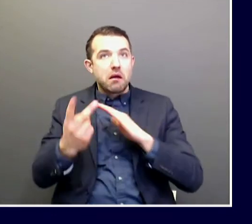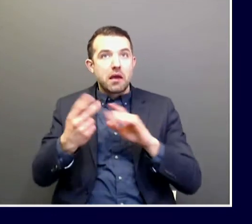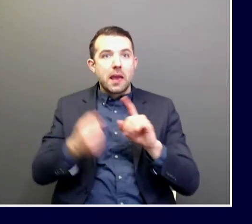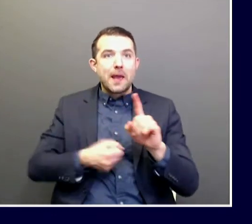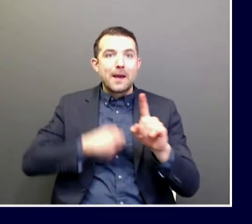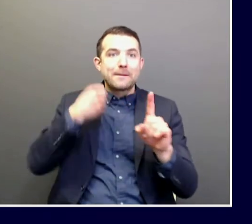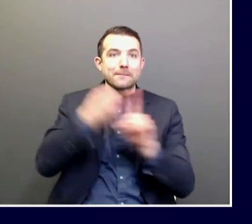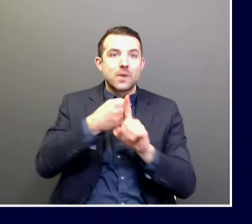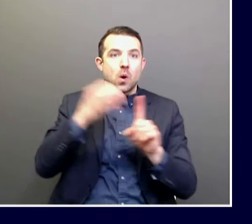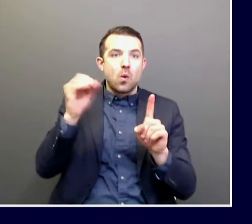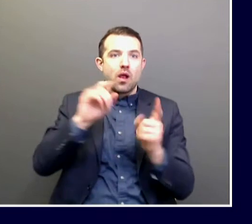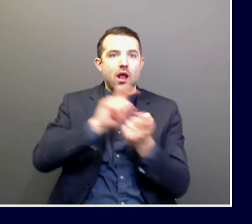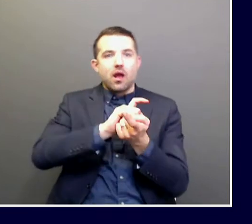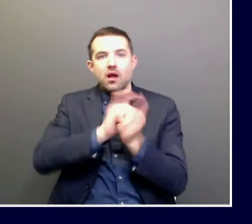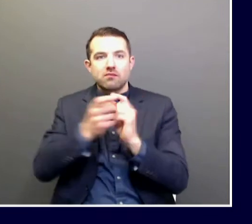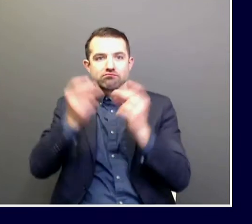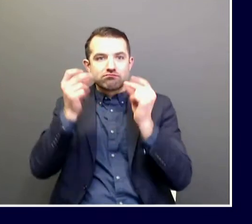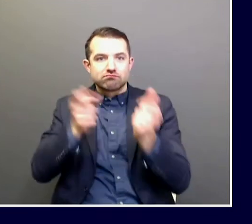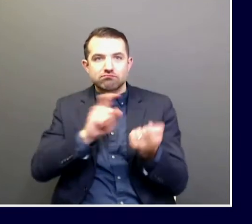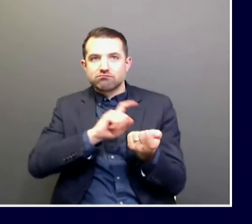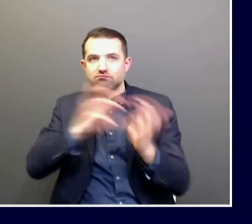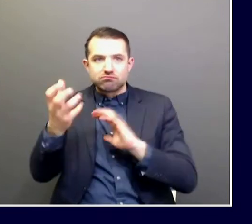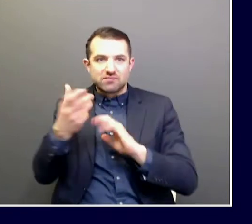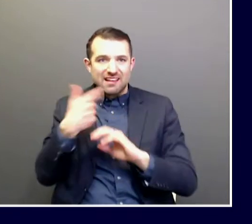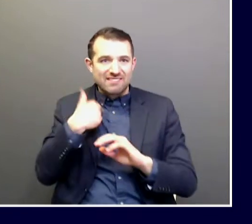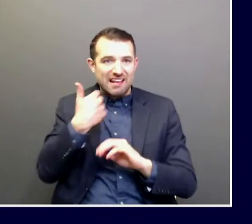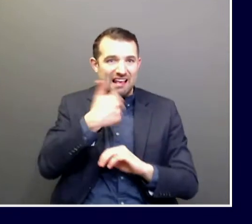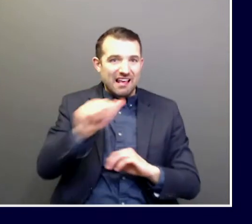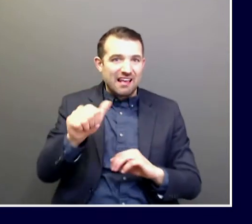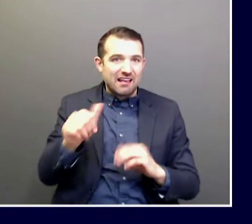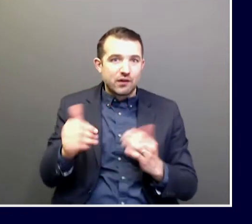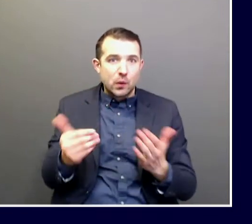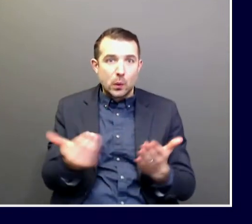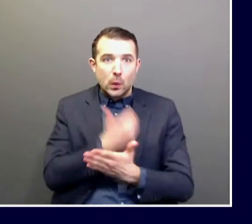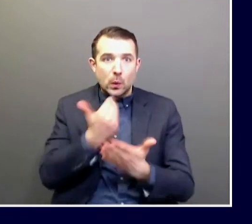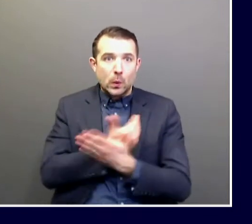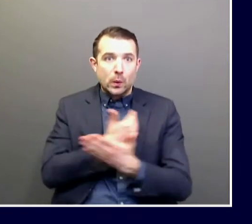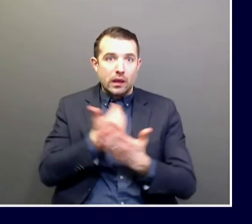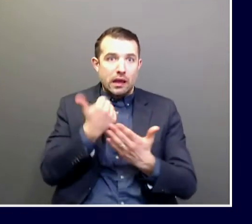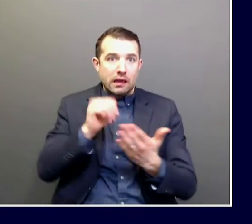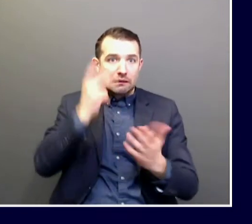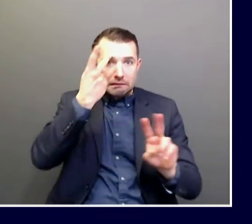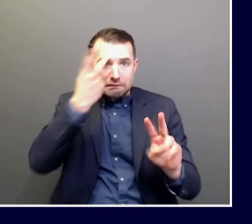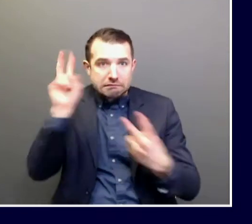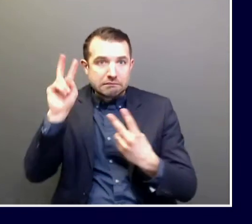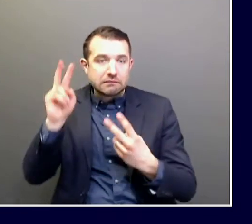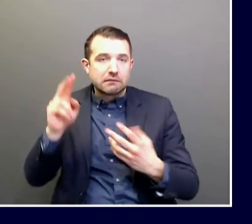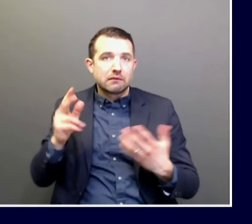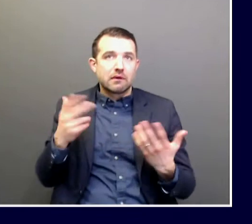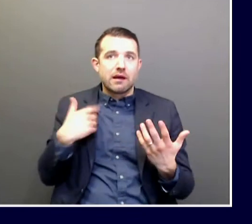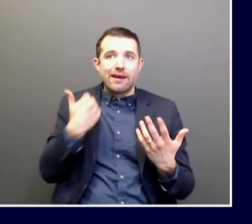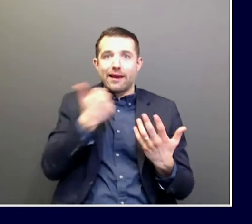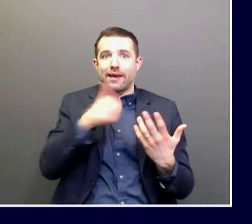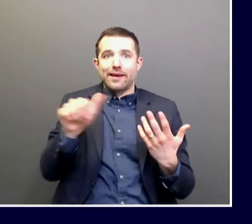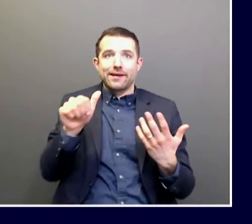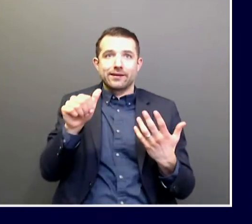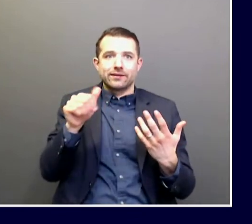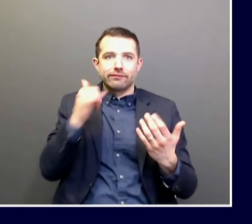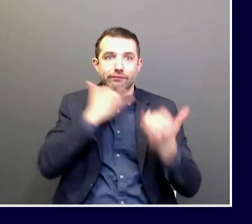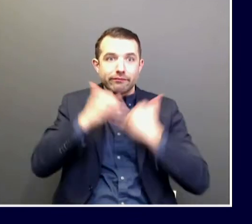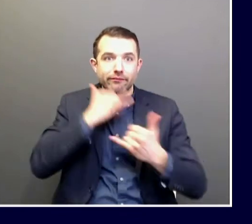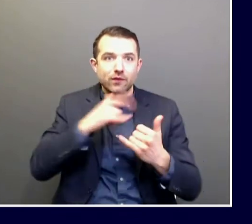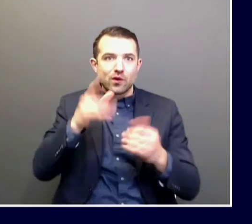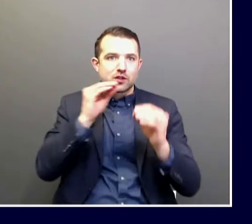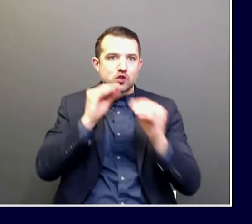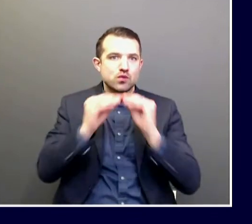any emerging or new misinformation or intentional disinformation that either the Maine CDC or DHHS